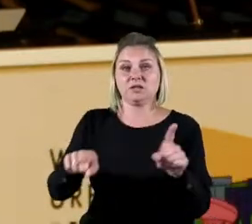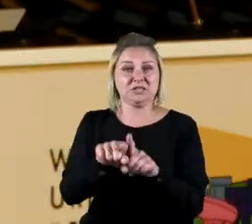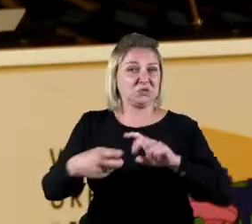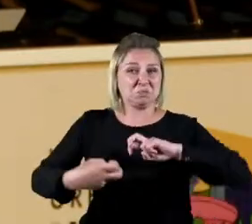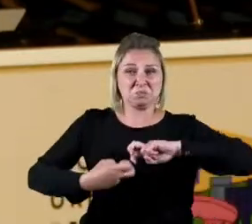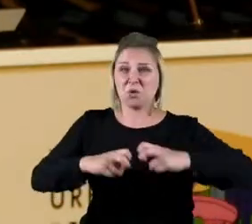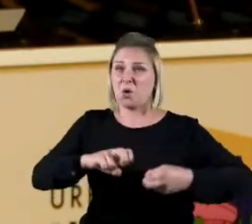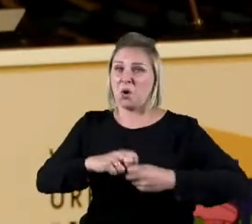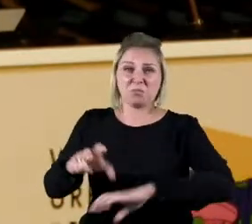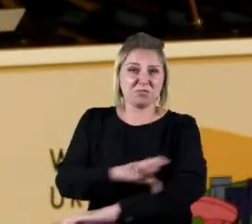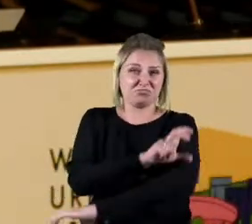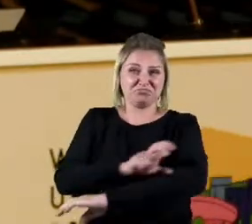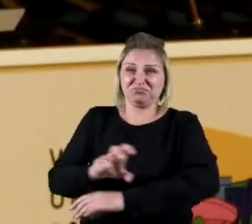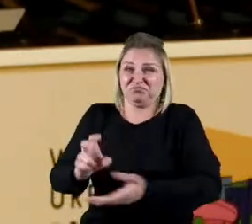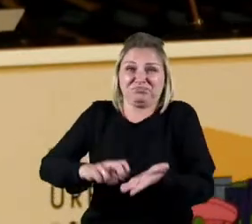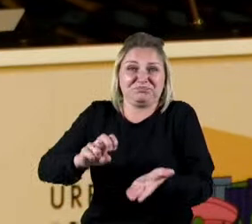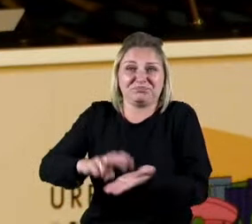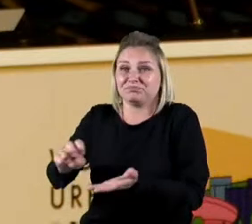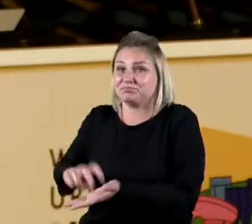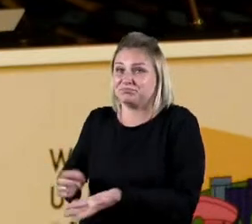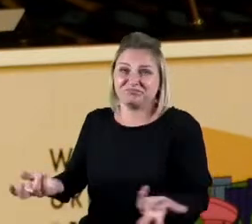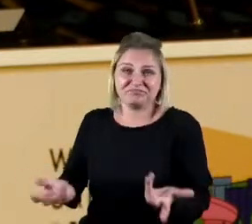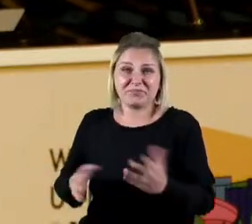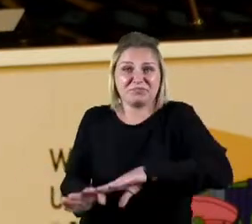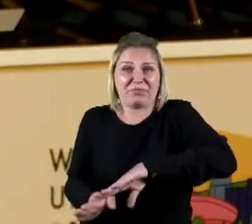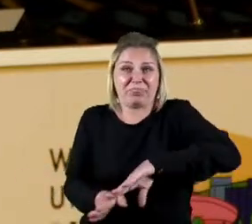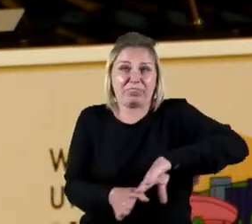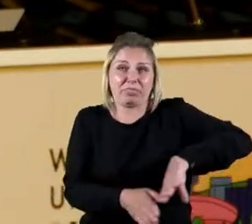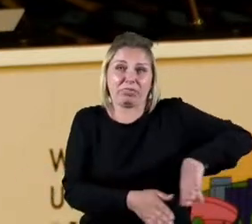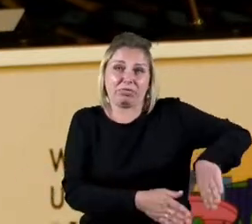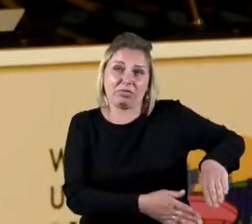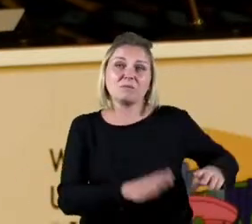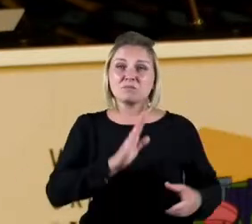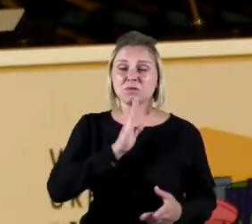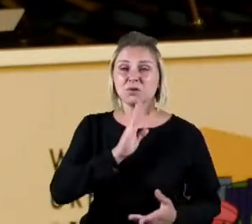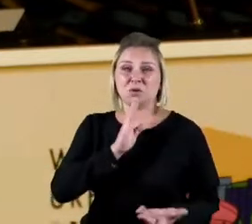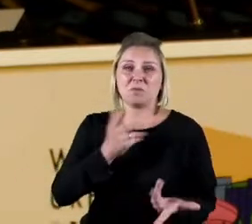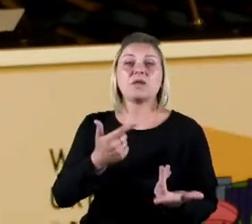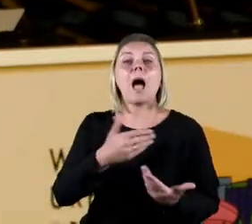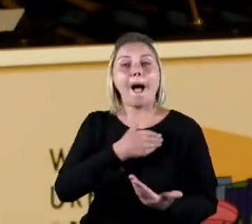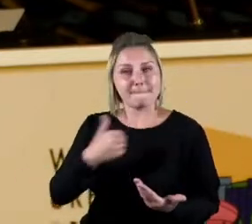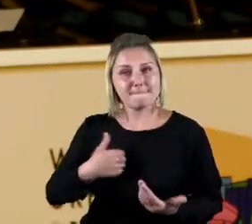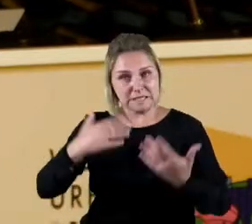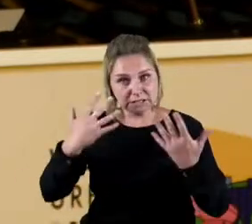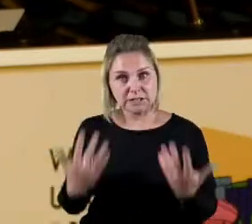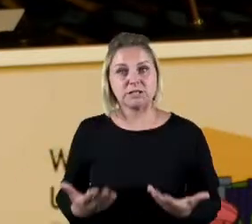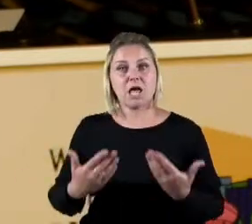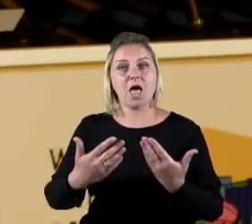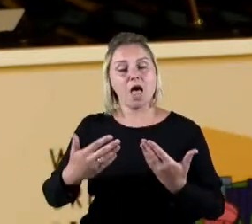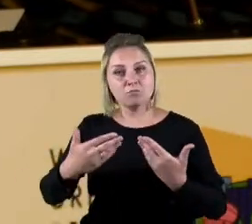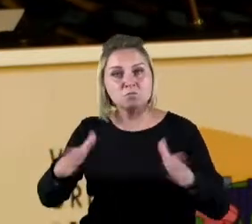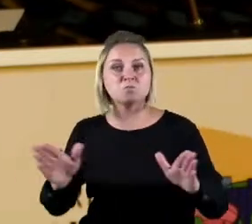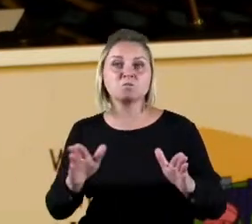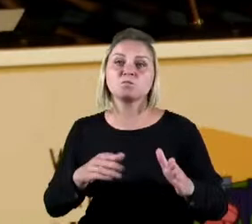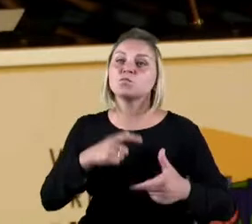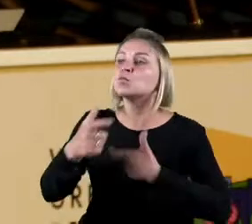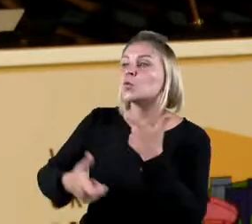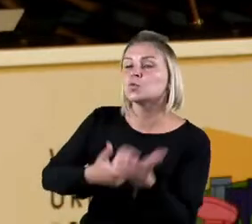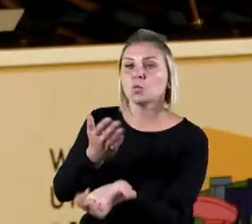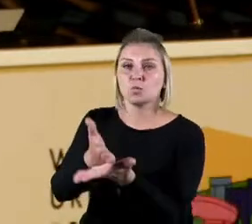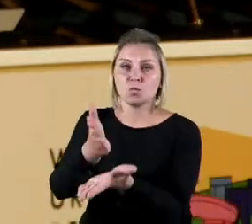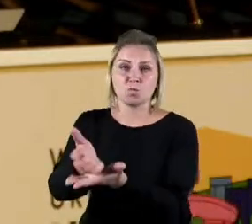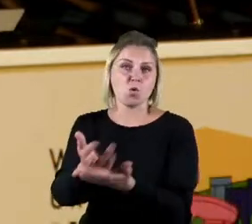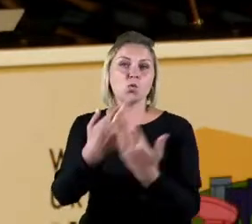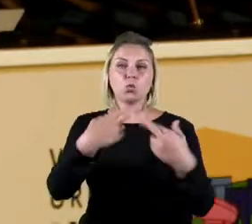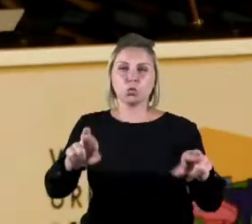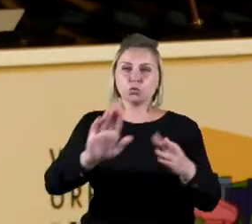behind. We need to address, as I said, a couple examples of what we've done in our